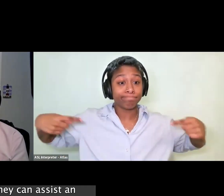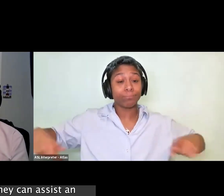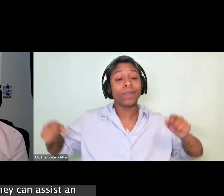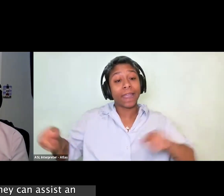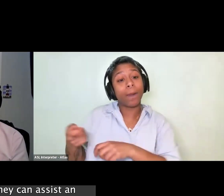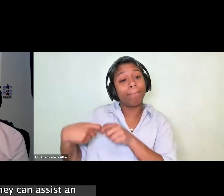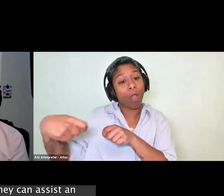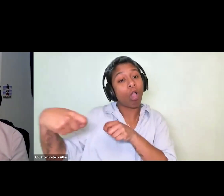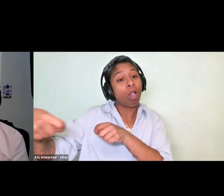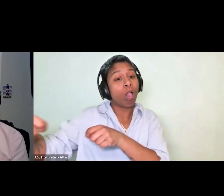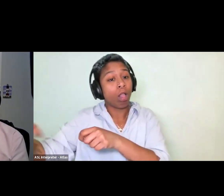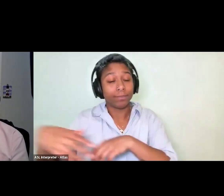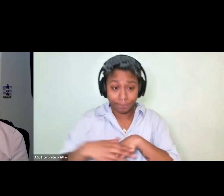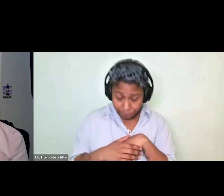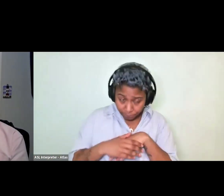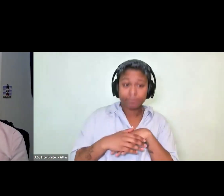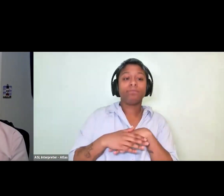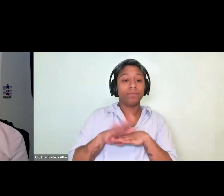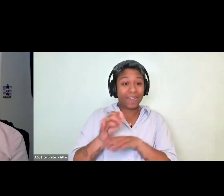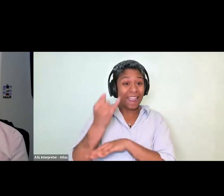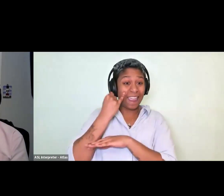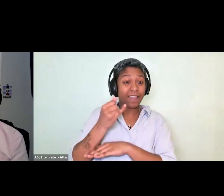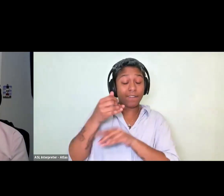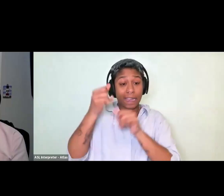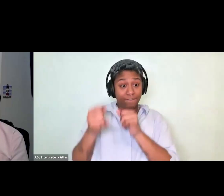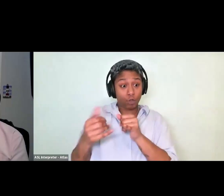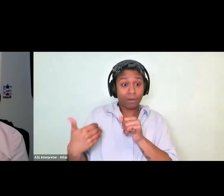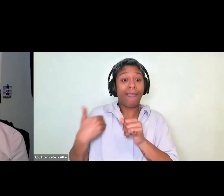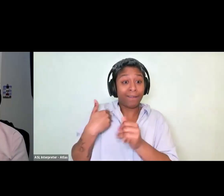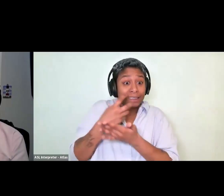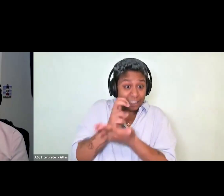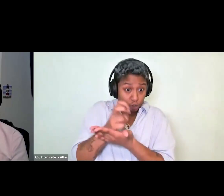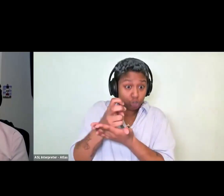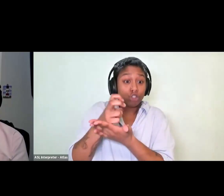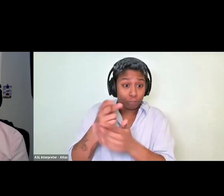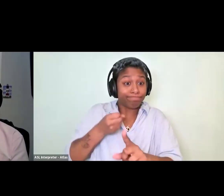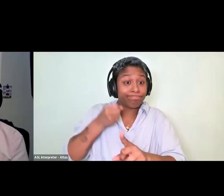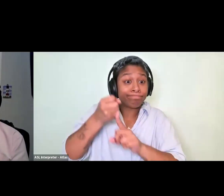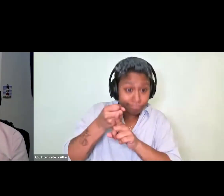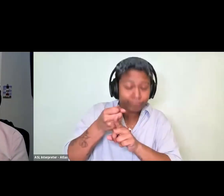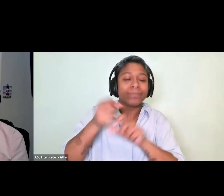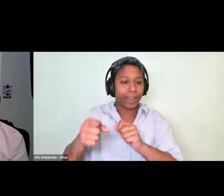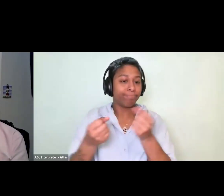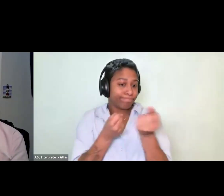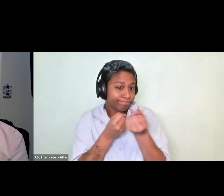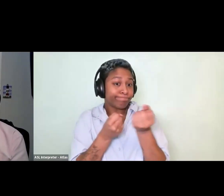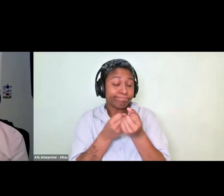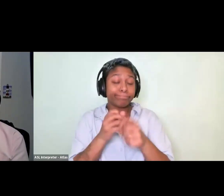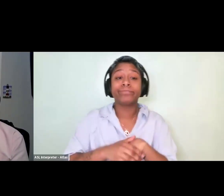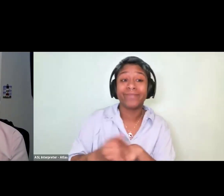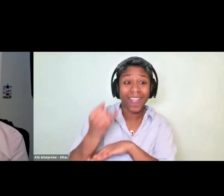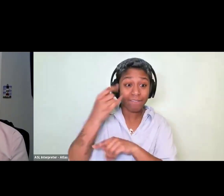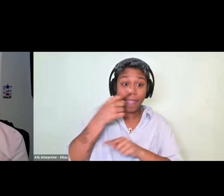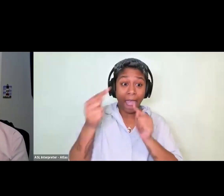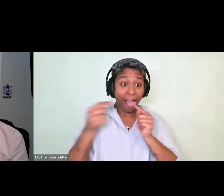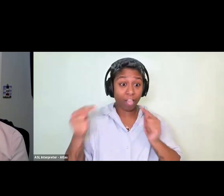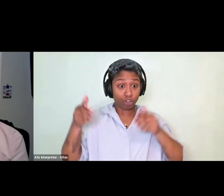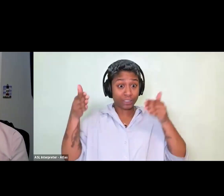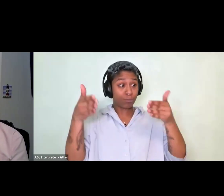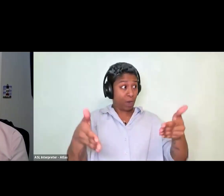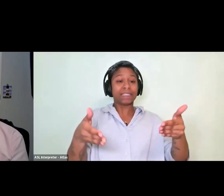individual during a seizure, alert an individual to the presence of allergens, and